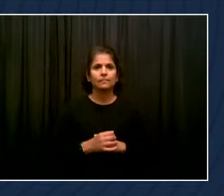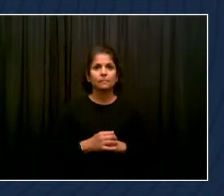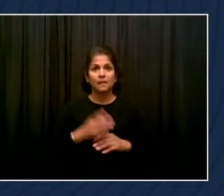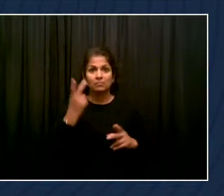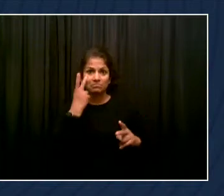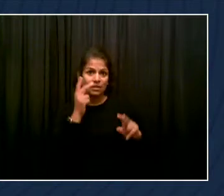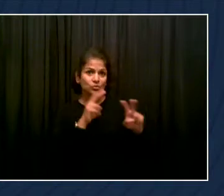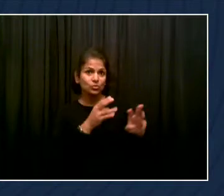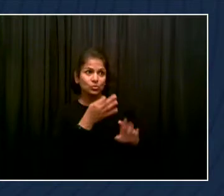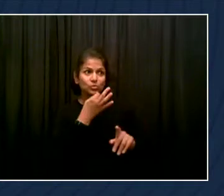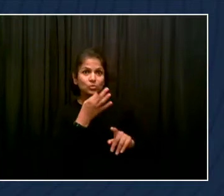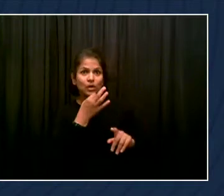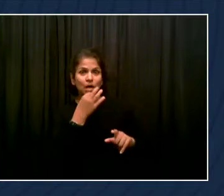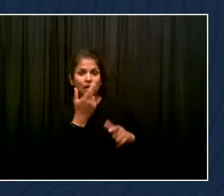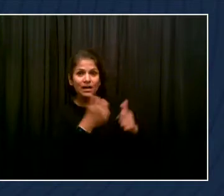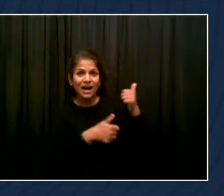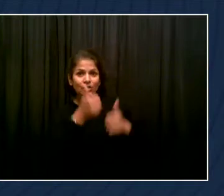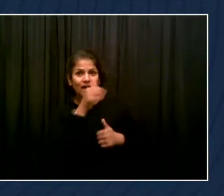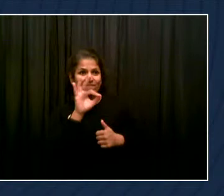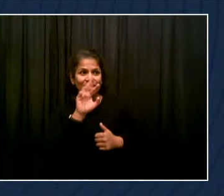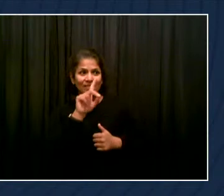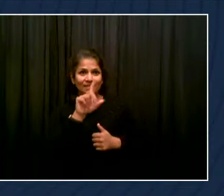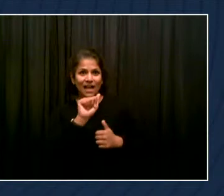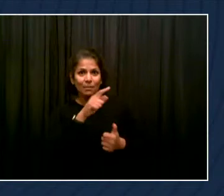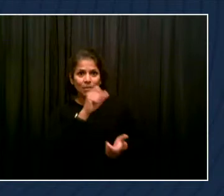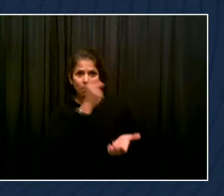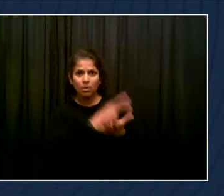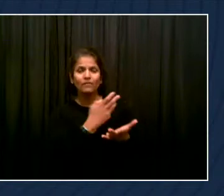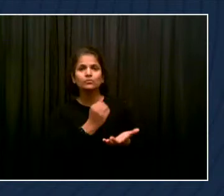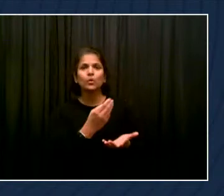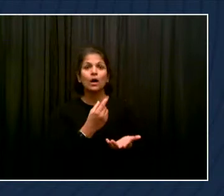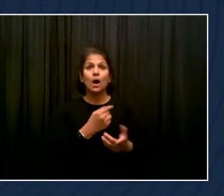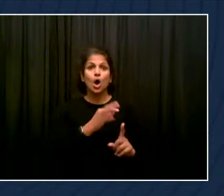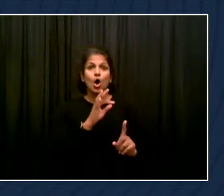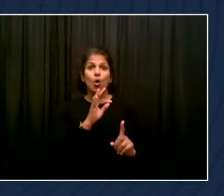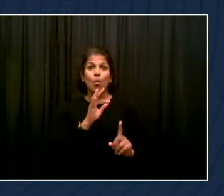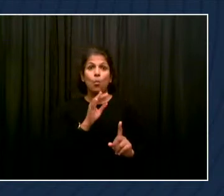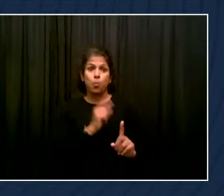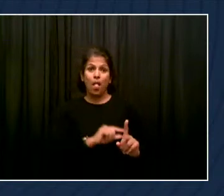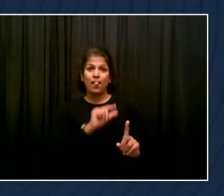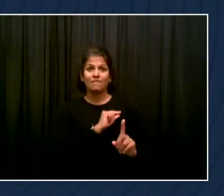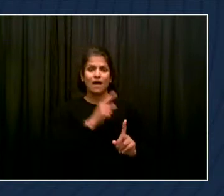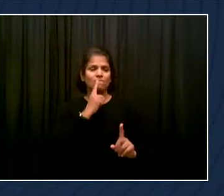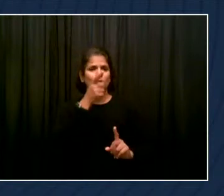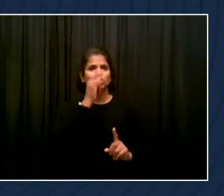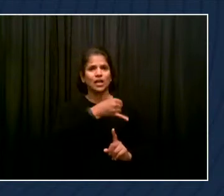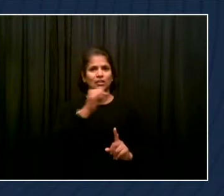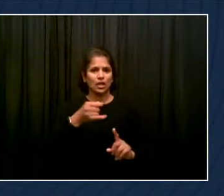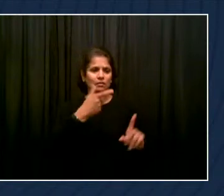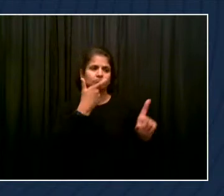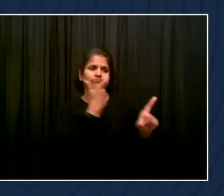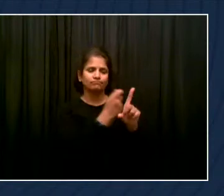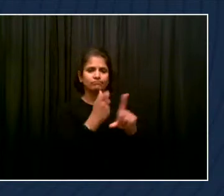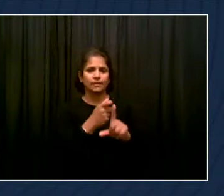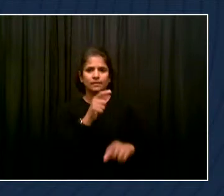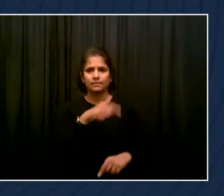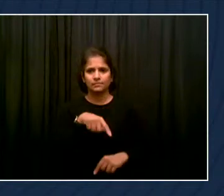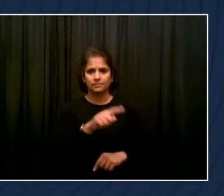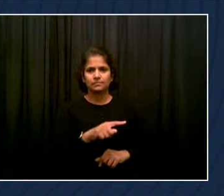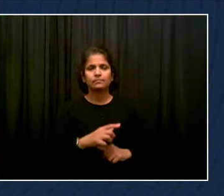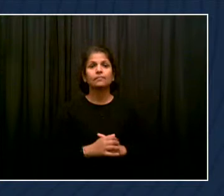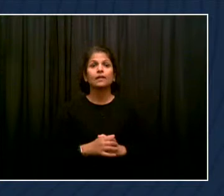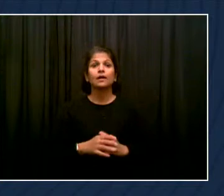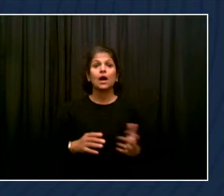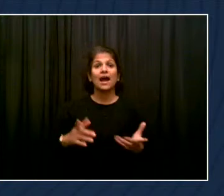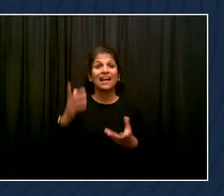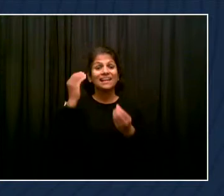as well. With respect to sharing that data more generally, we are working on that, and we plan to post